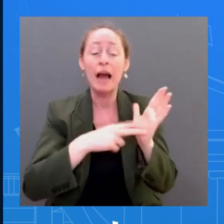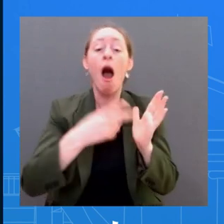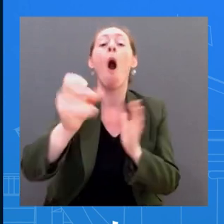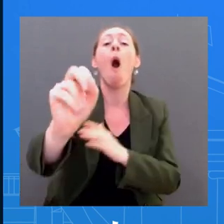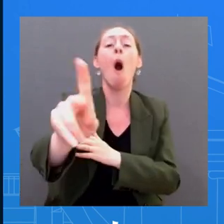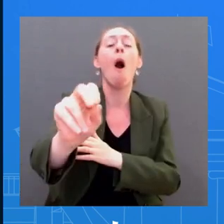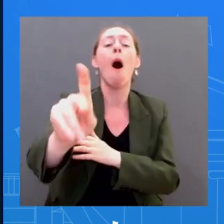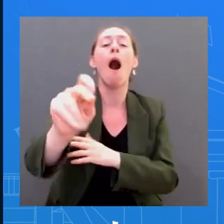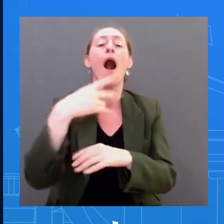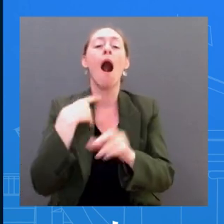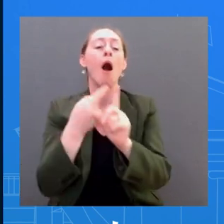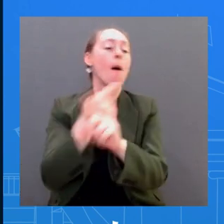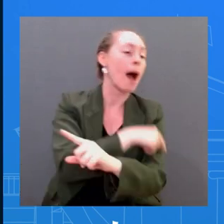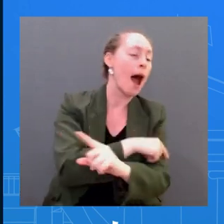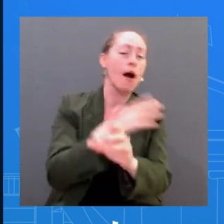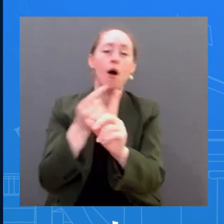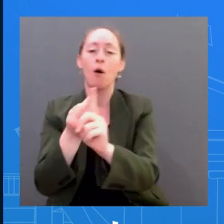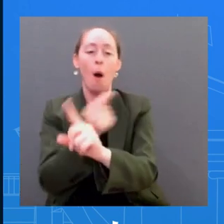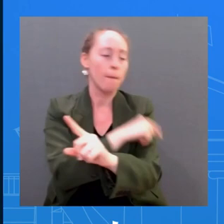the Second Amendment.